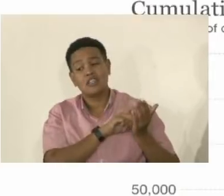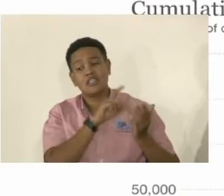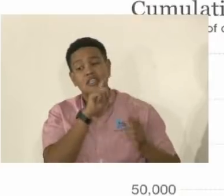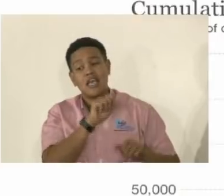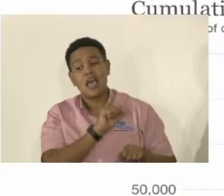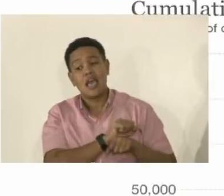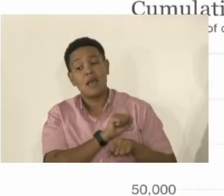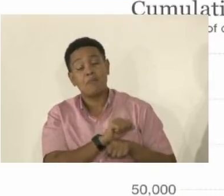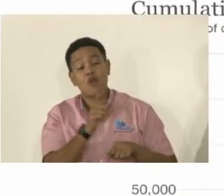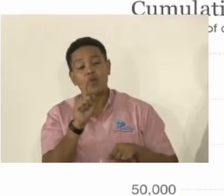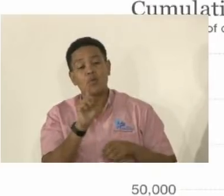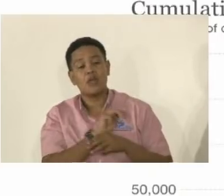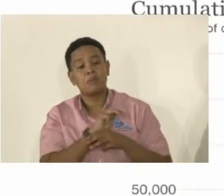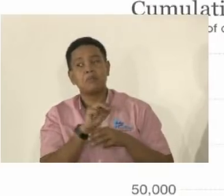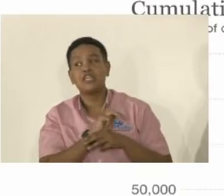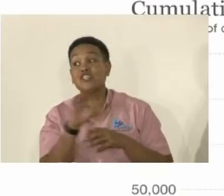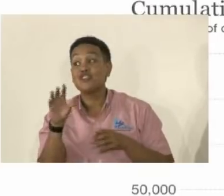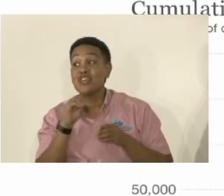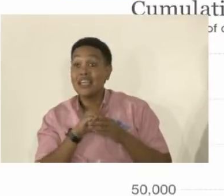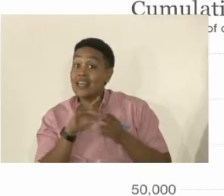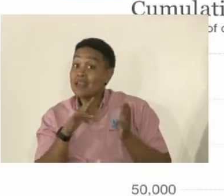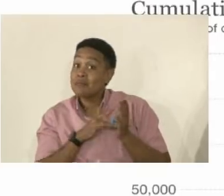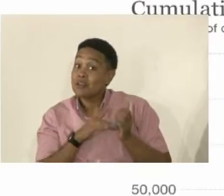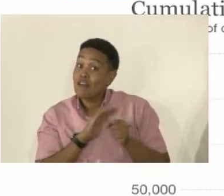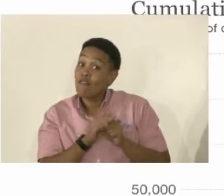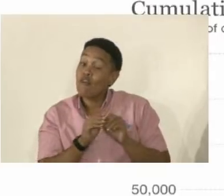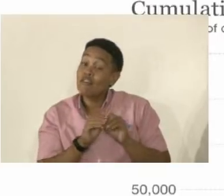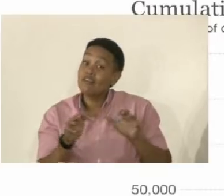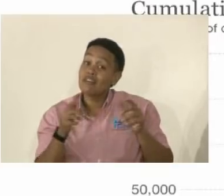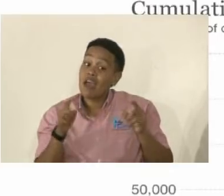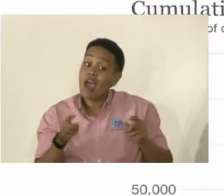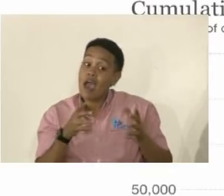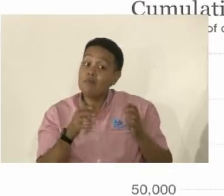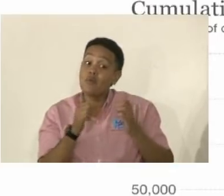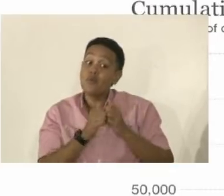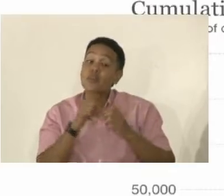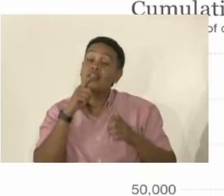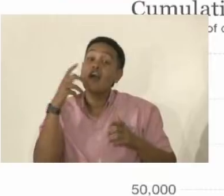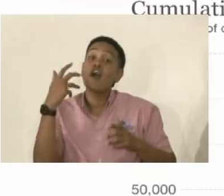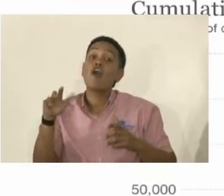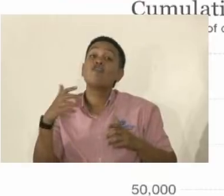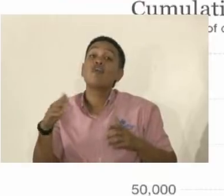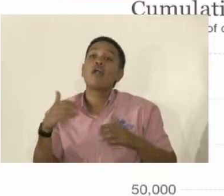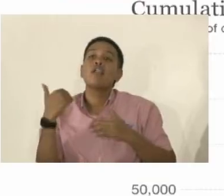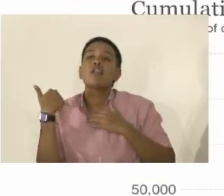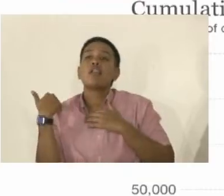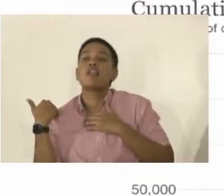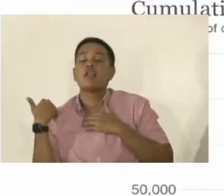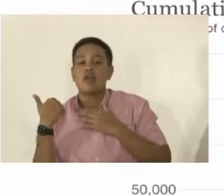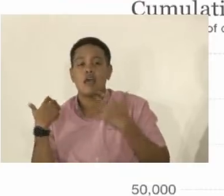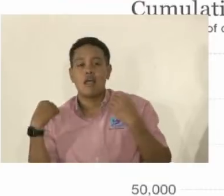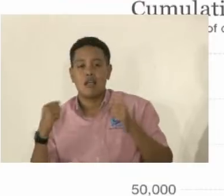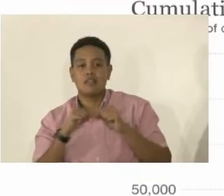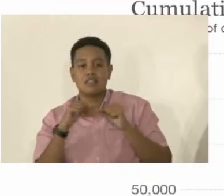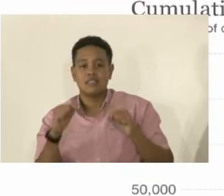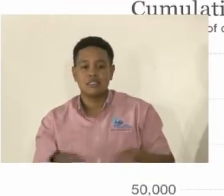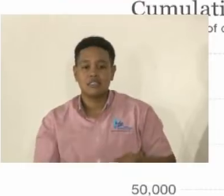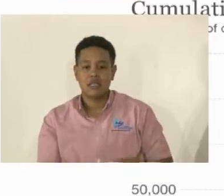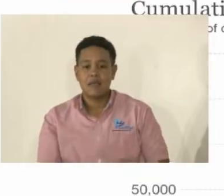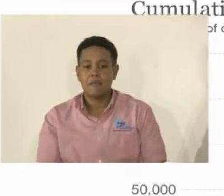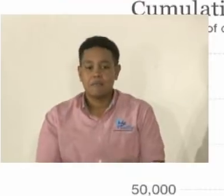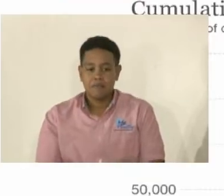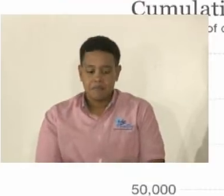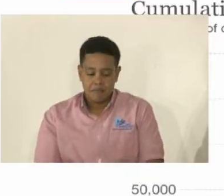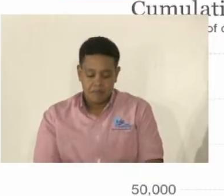to the ministry in the middle of a pandemic with an already overburdened health system.